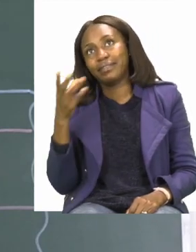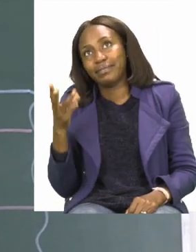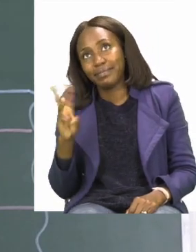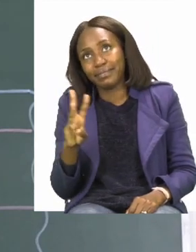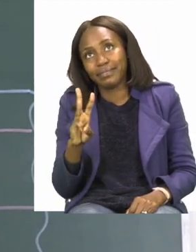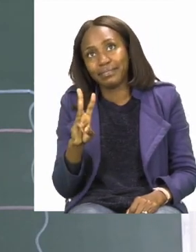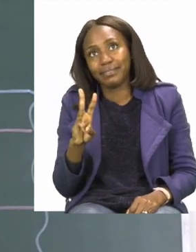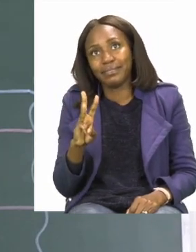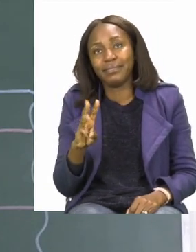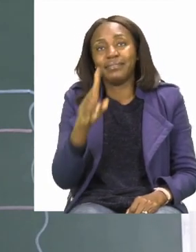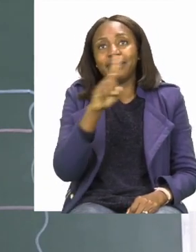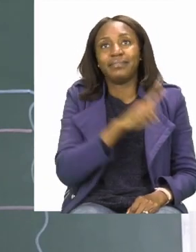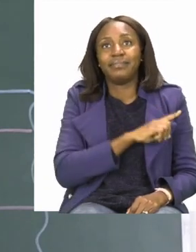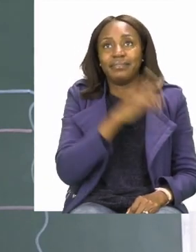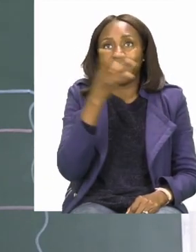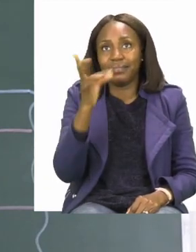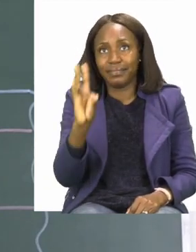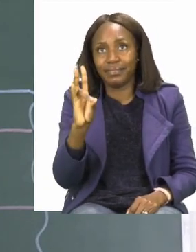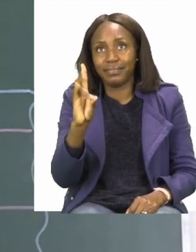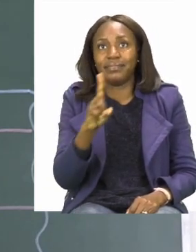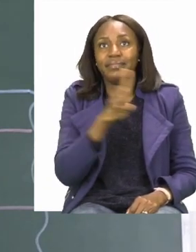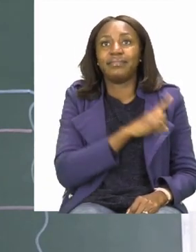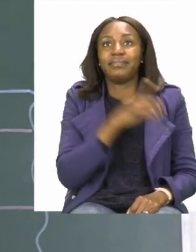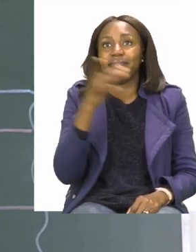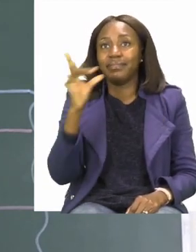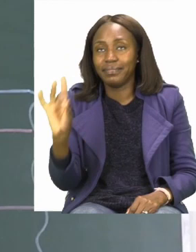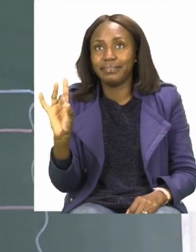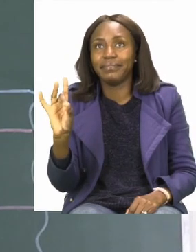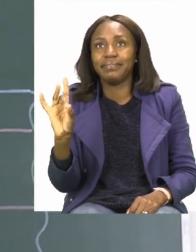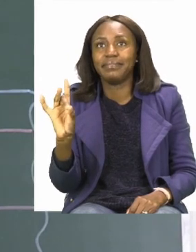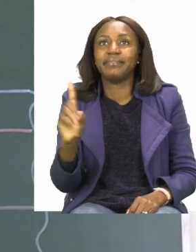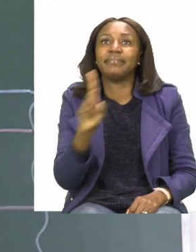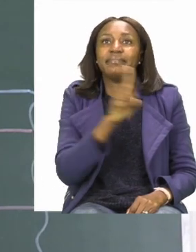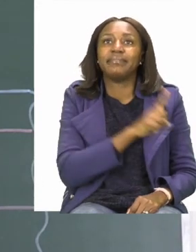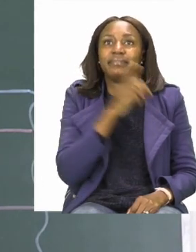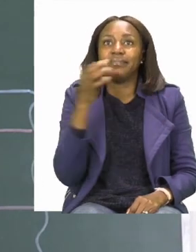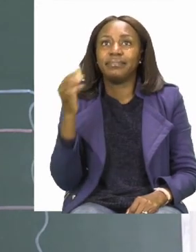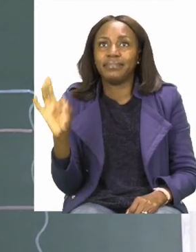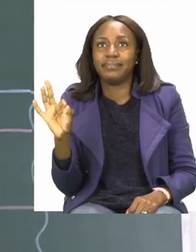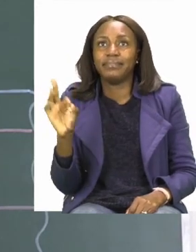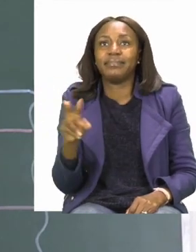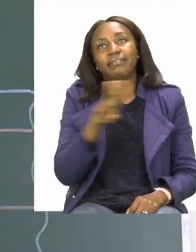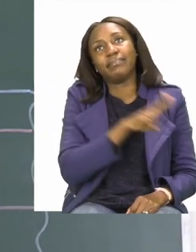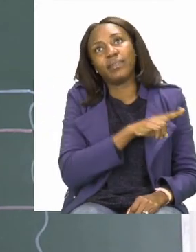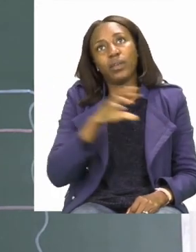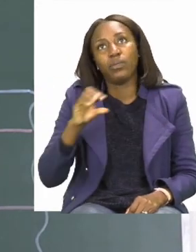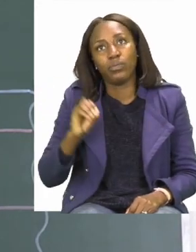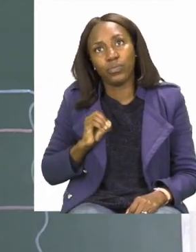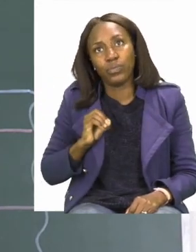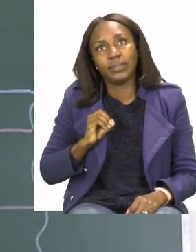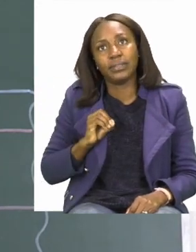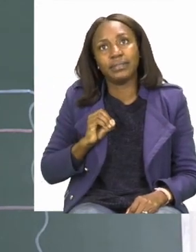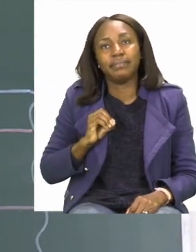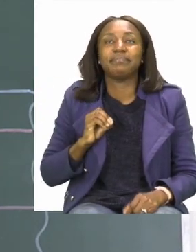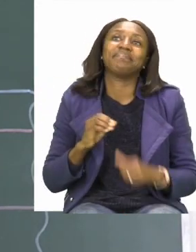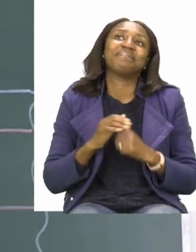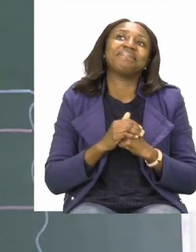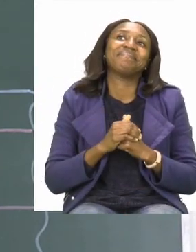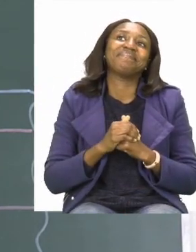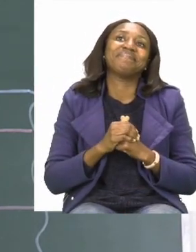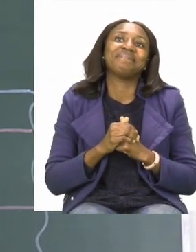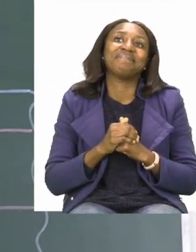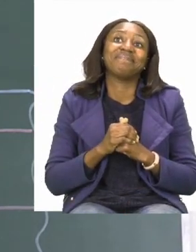15, 16, 17, 18, 19,